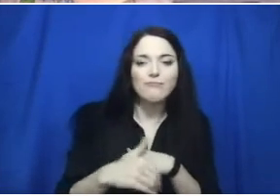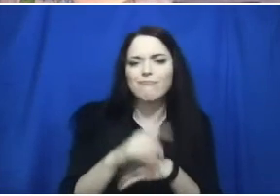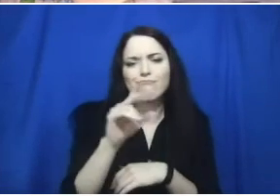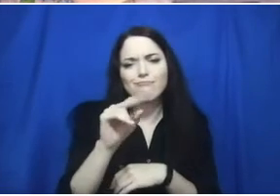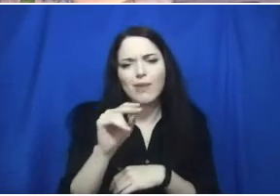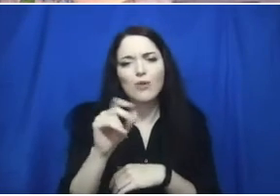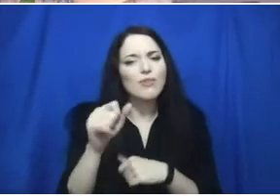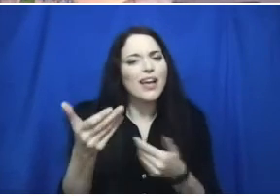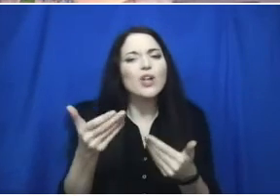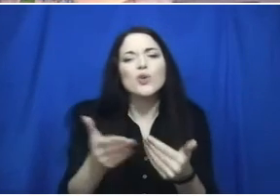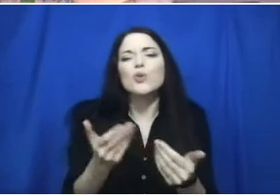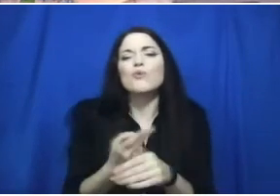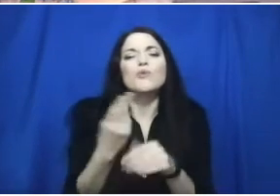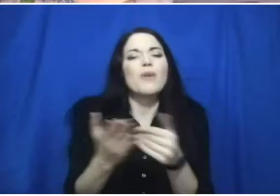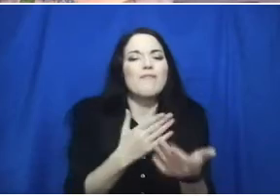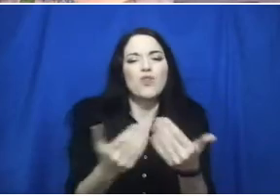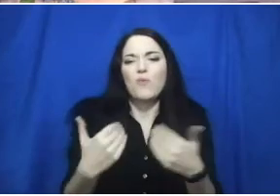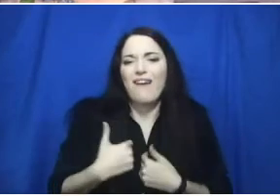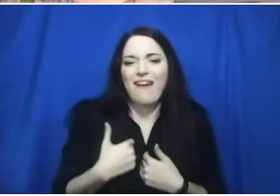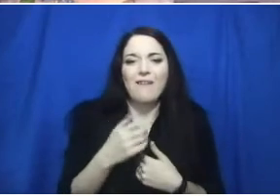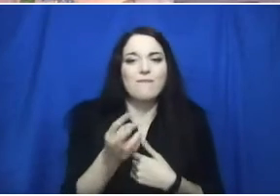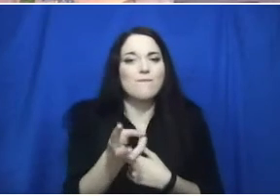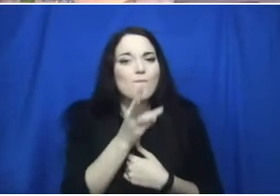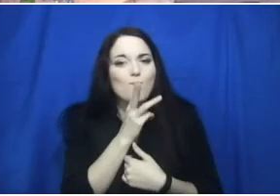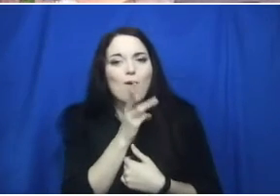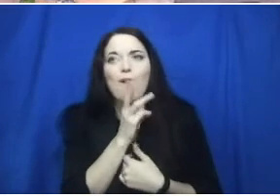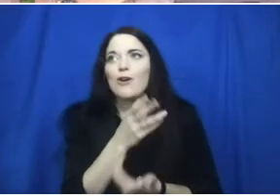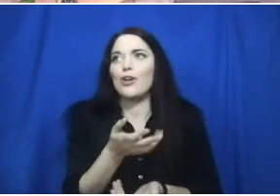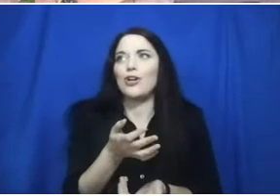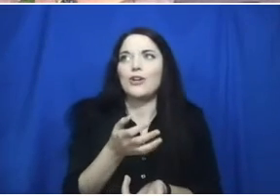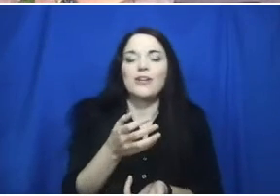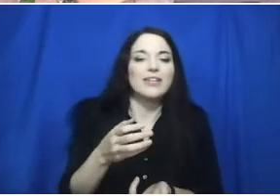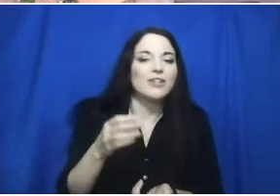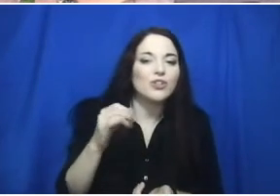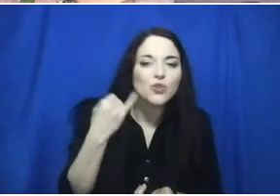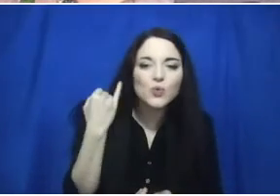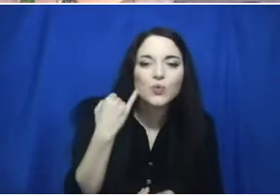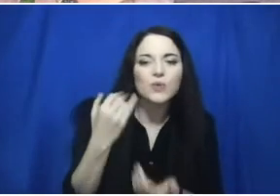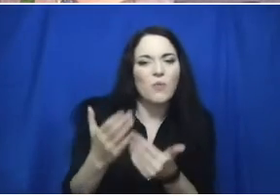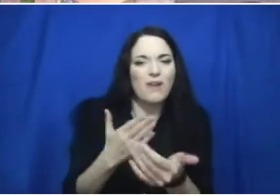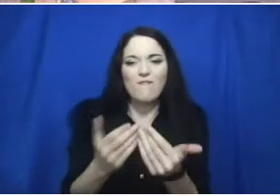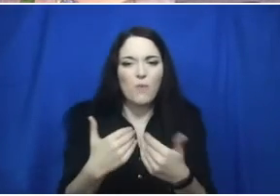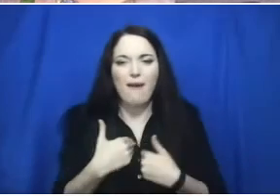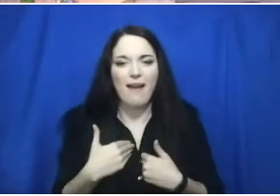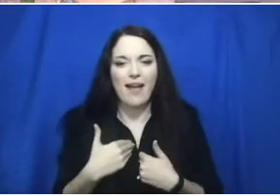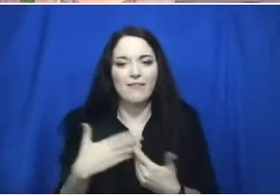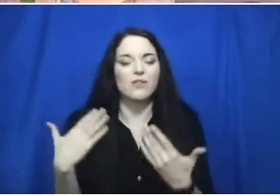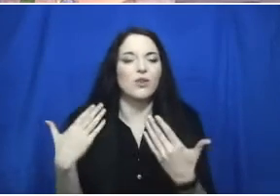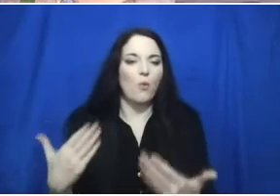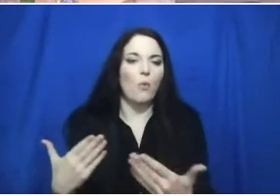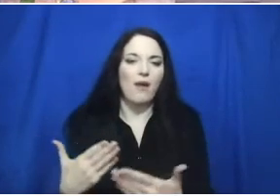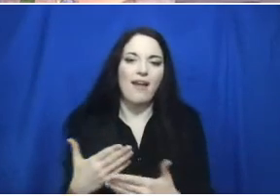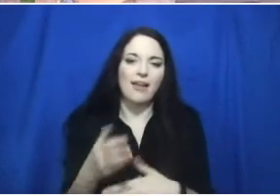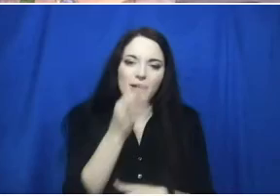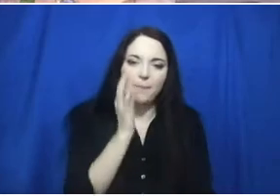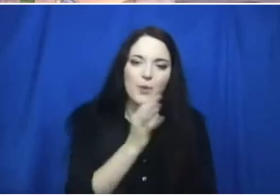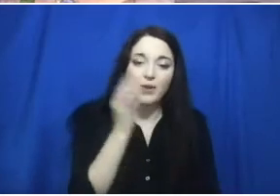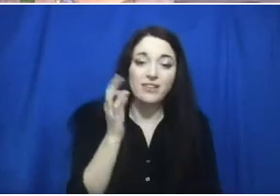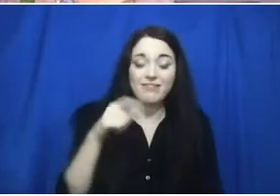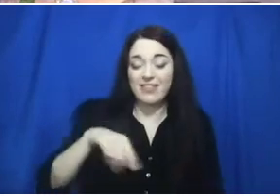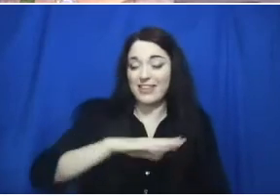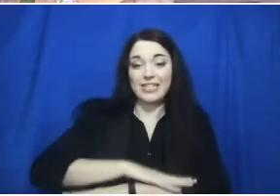use whatever you have available today to share in this moment. This table is not just